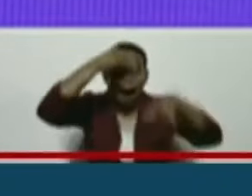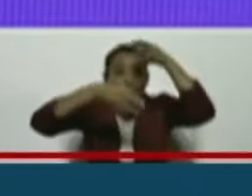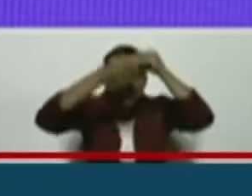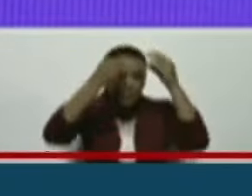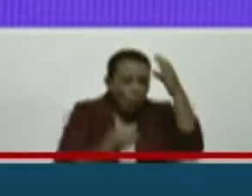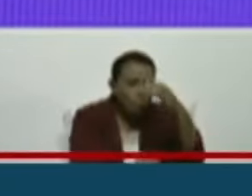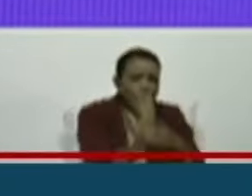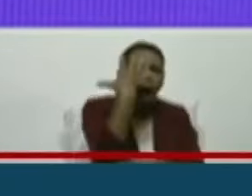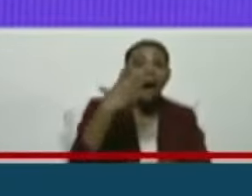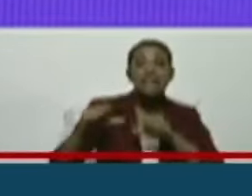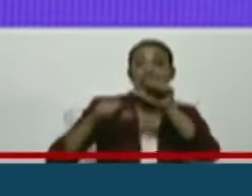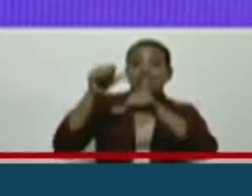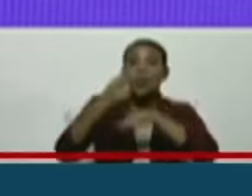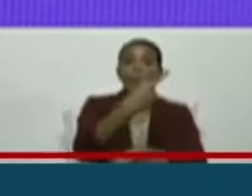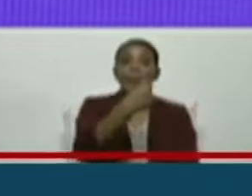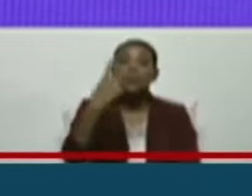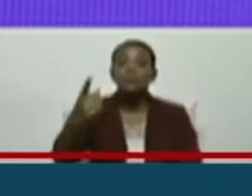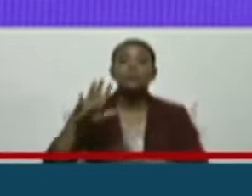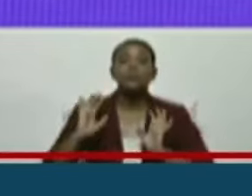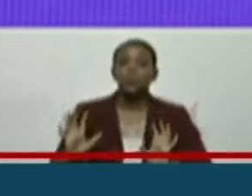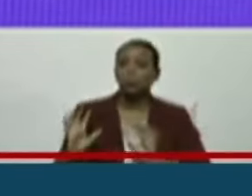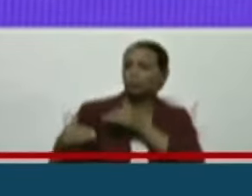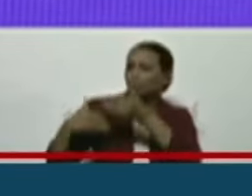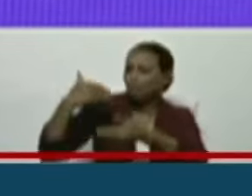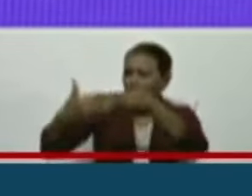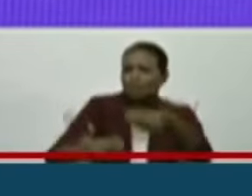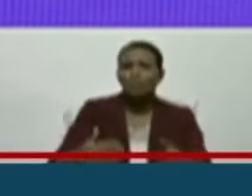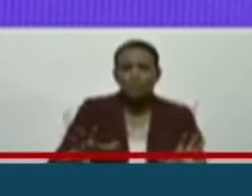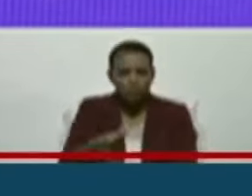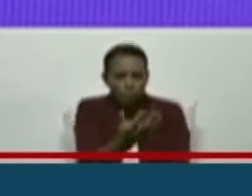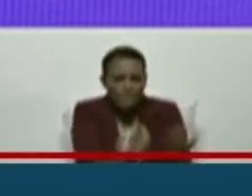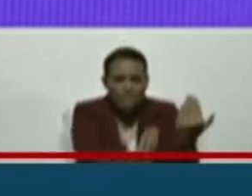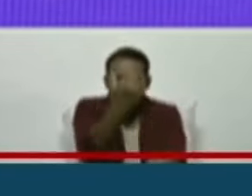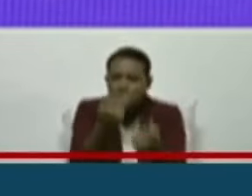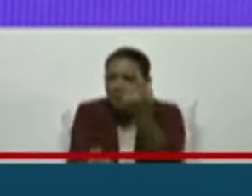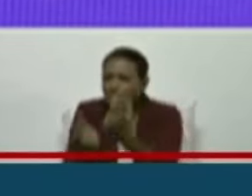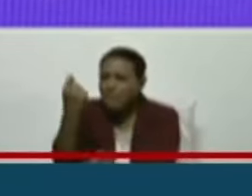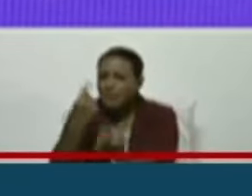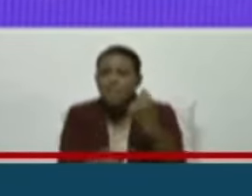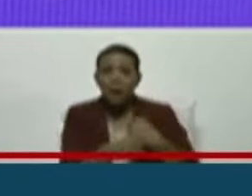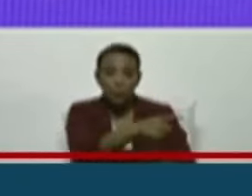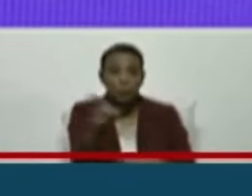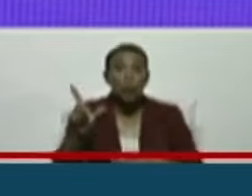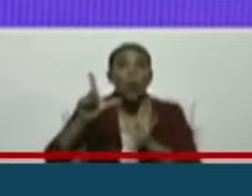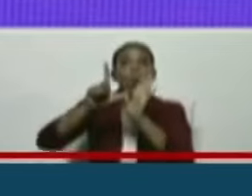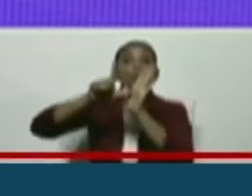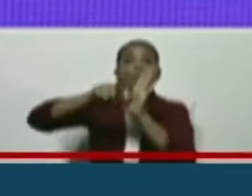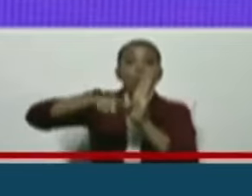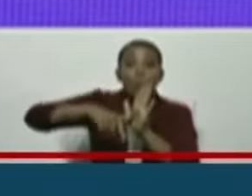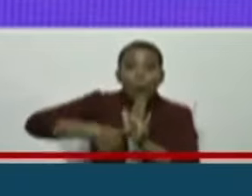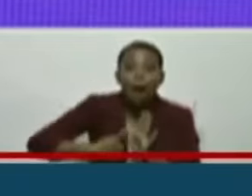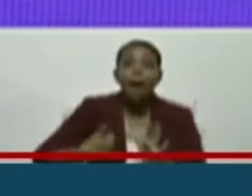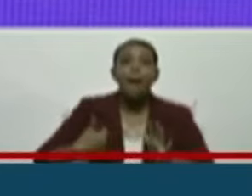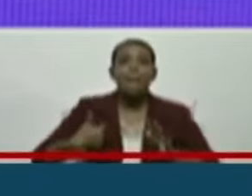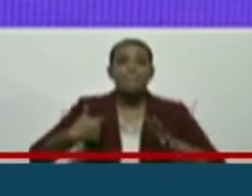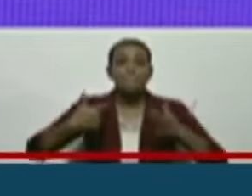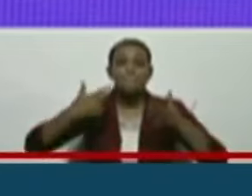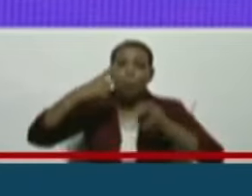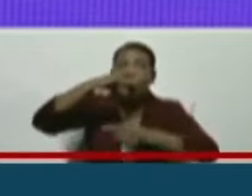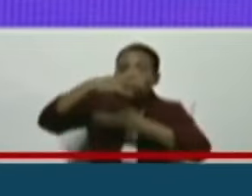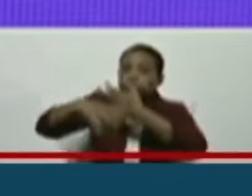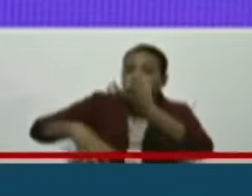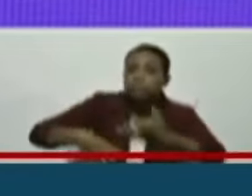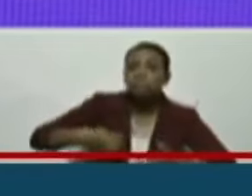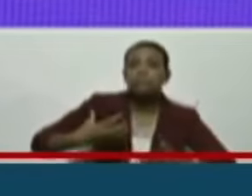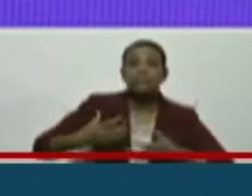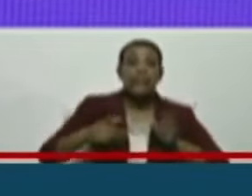popular democracy. It's the socialist democracy. You are being educated in the democracy of the 21st century,